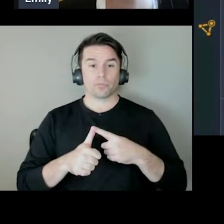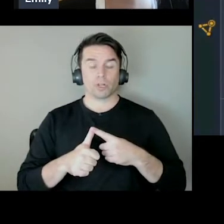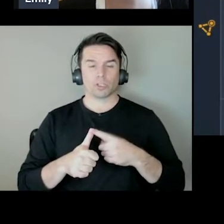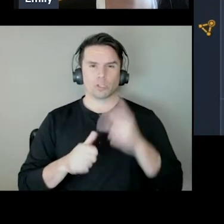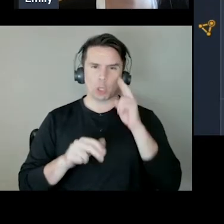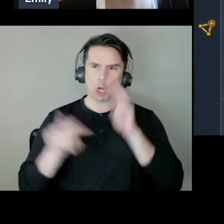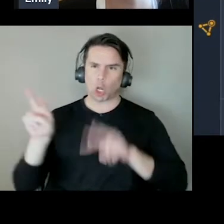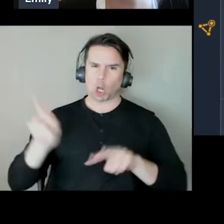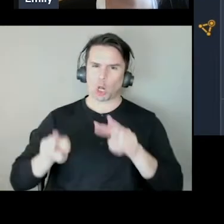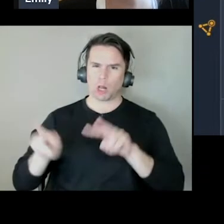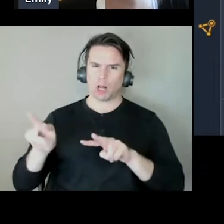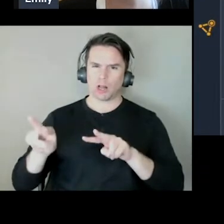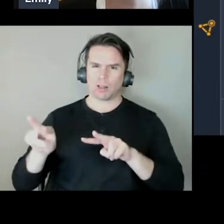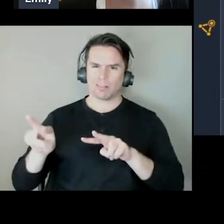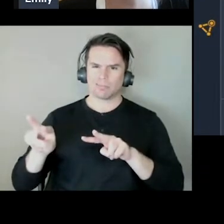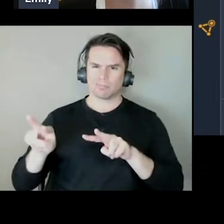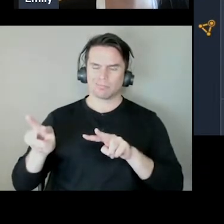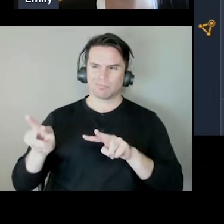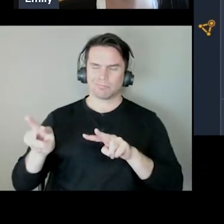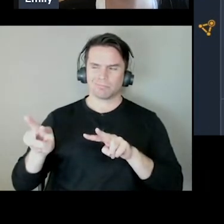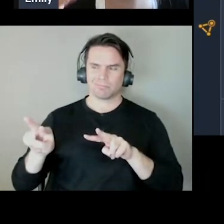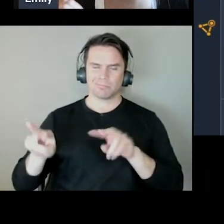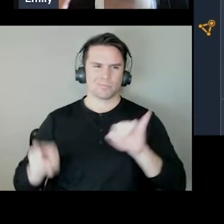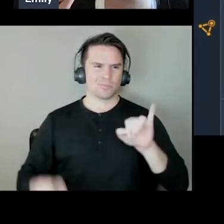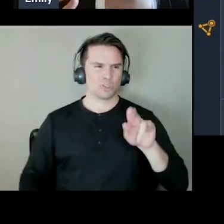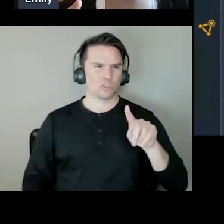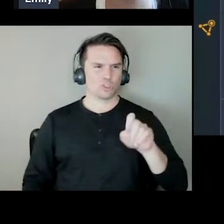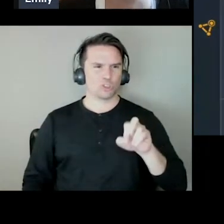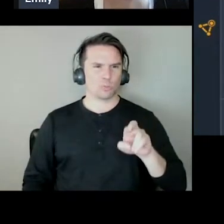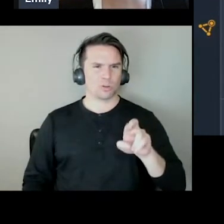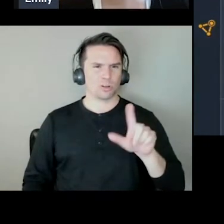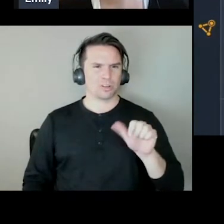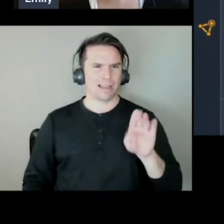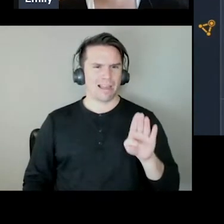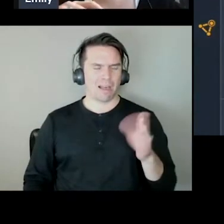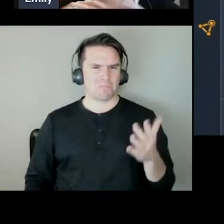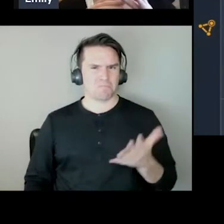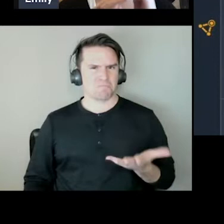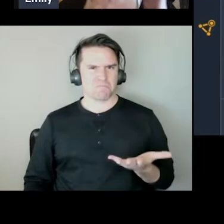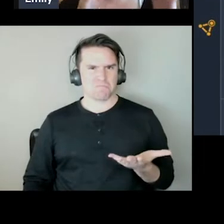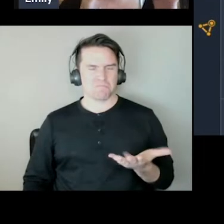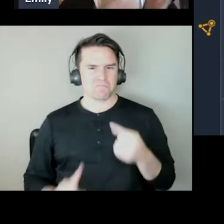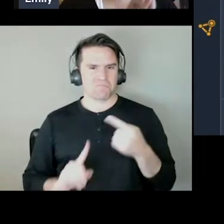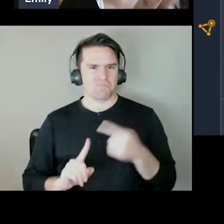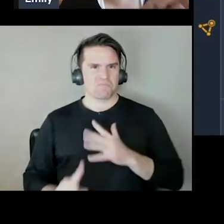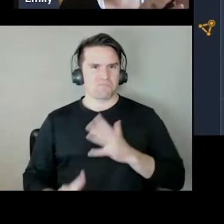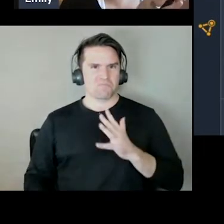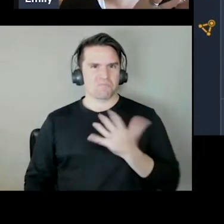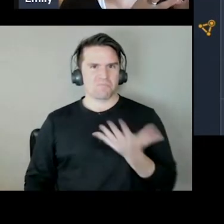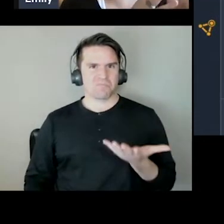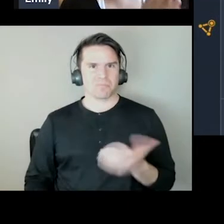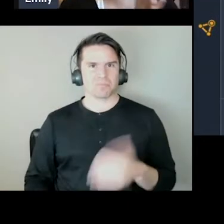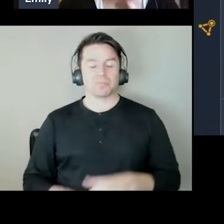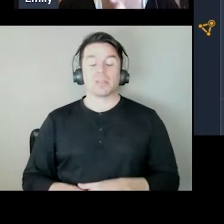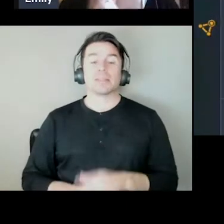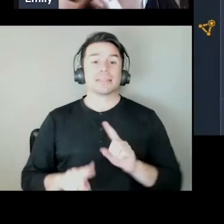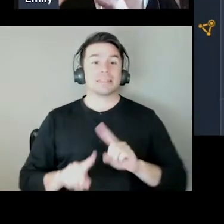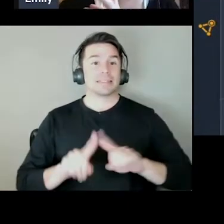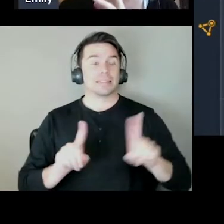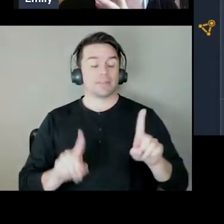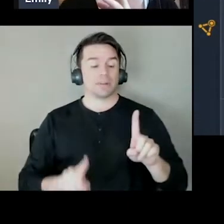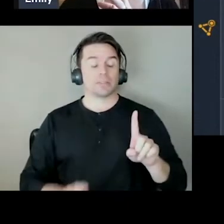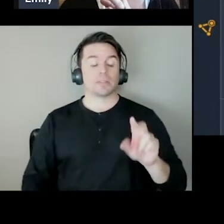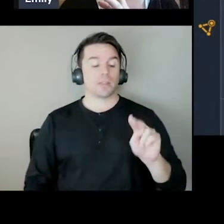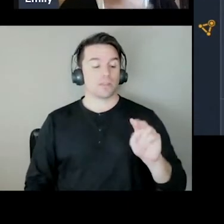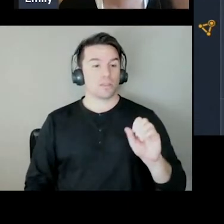Emily, this is just Jupyter Lab. What's so fancy here? So the big difference is that in a notebook instance, in